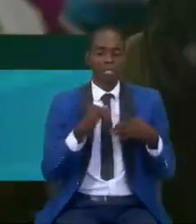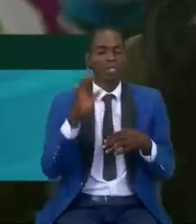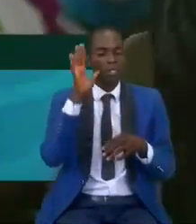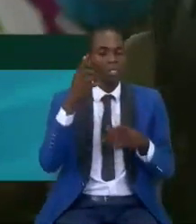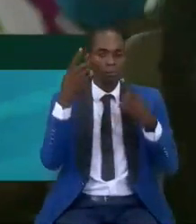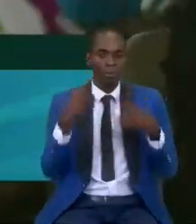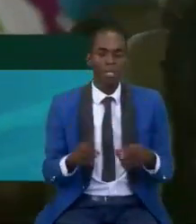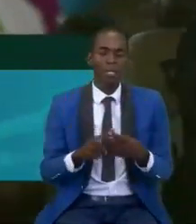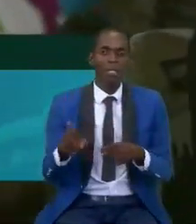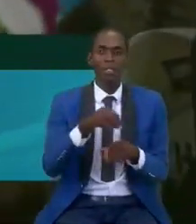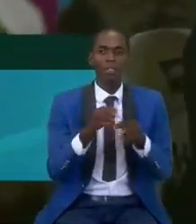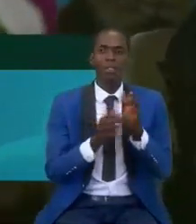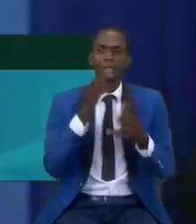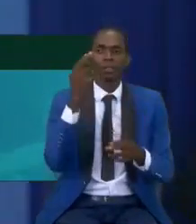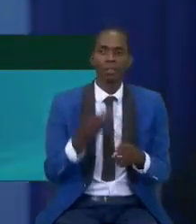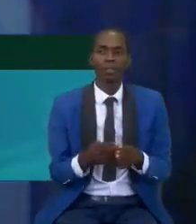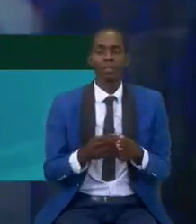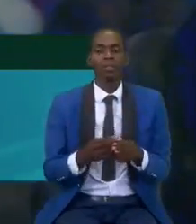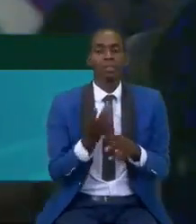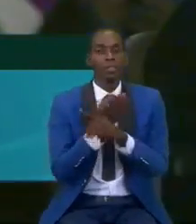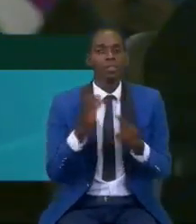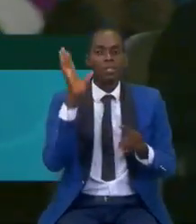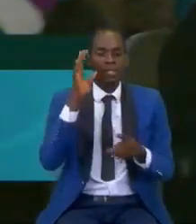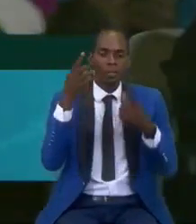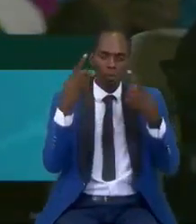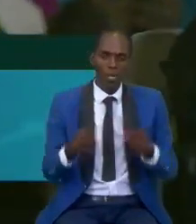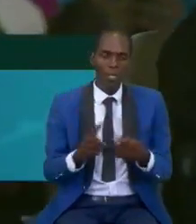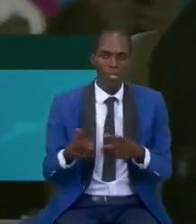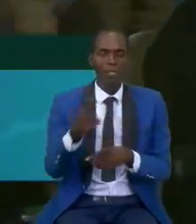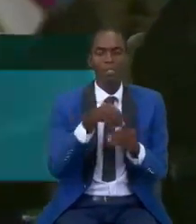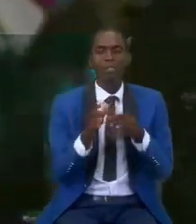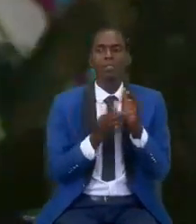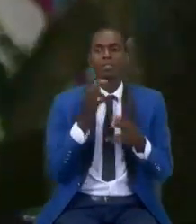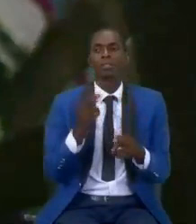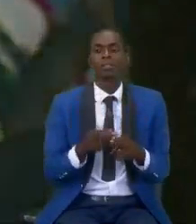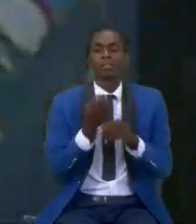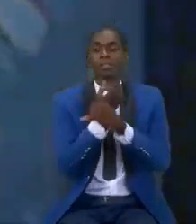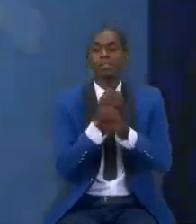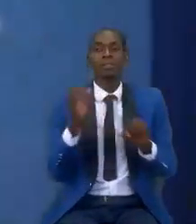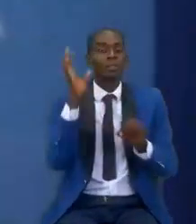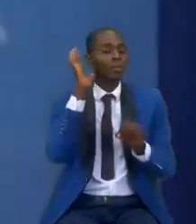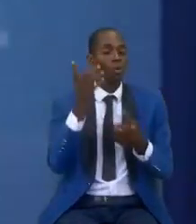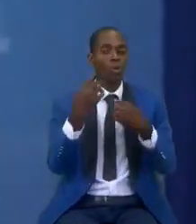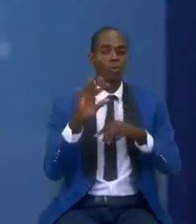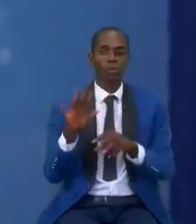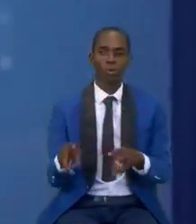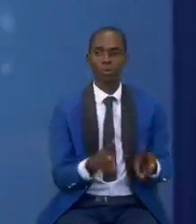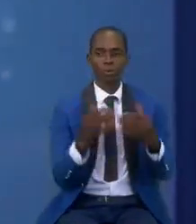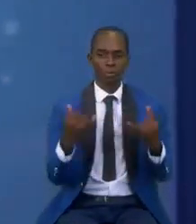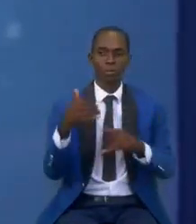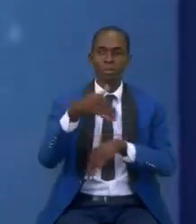you. Salvation will come your way tonight in Jesus' name. And they